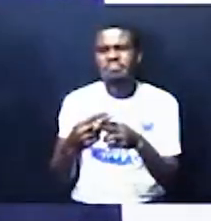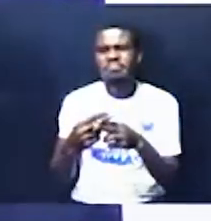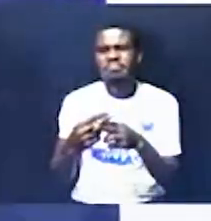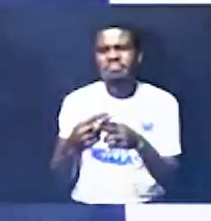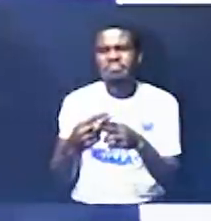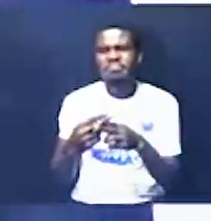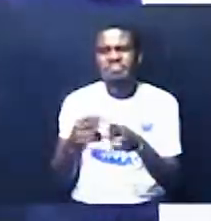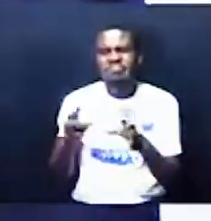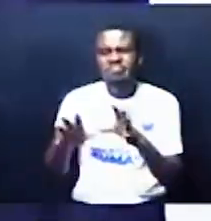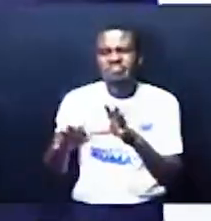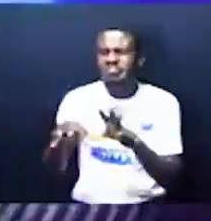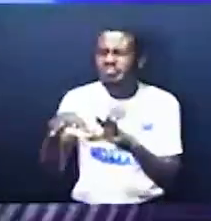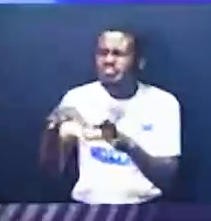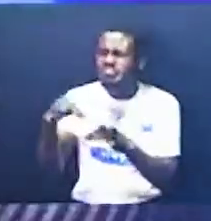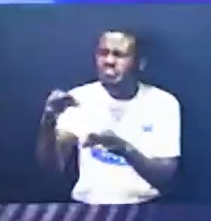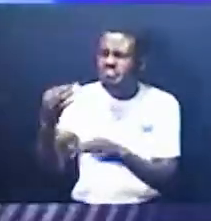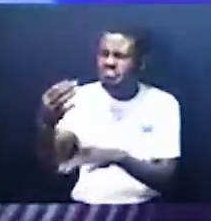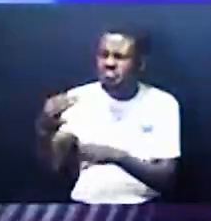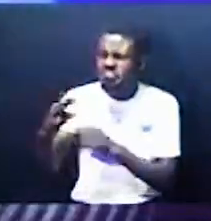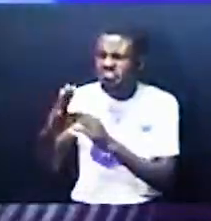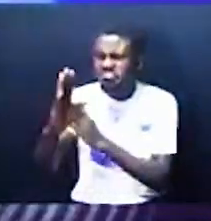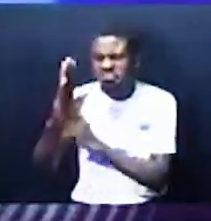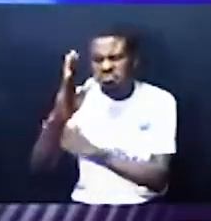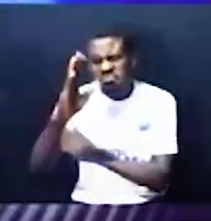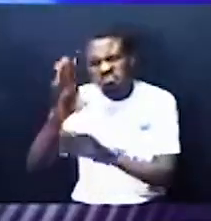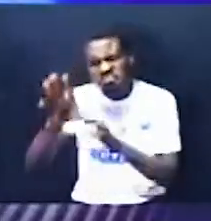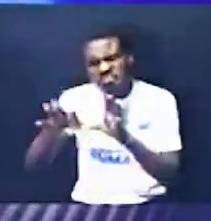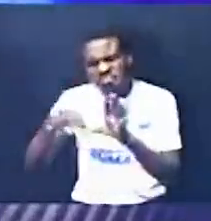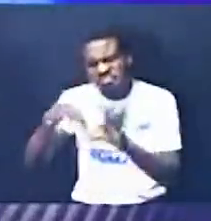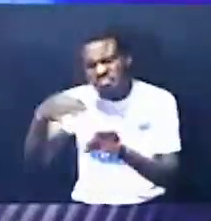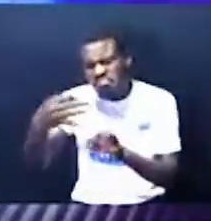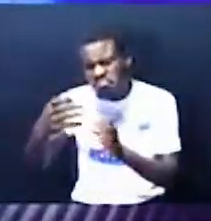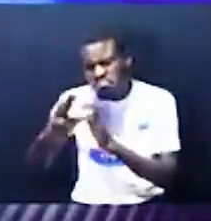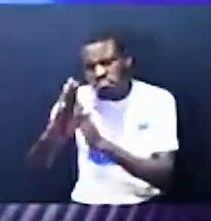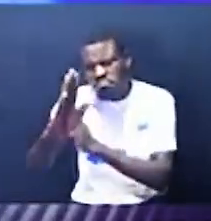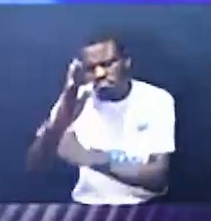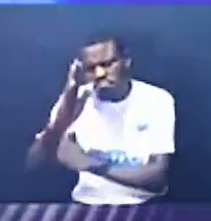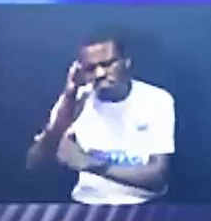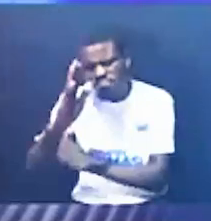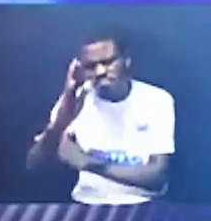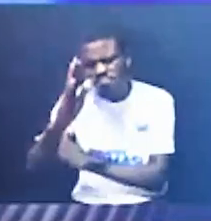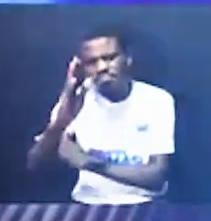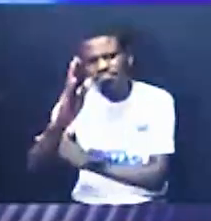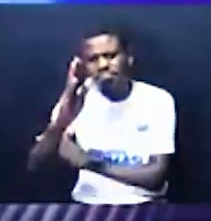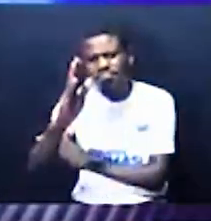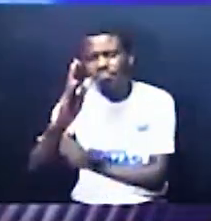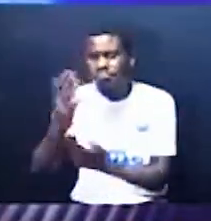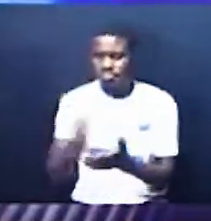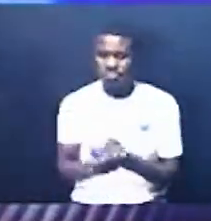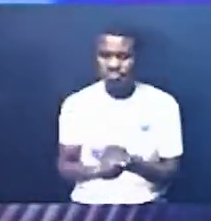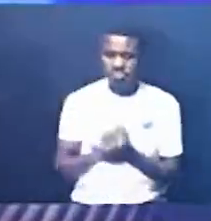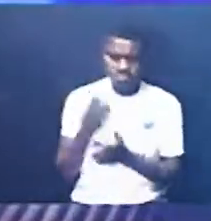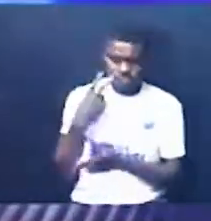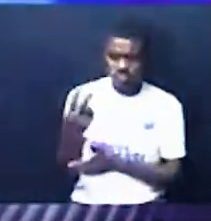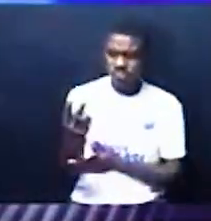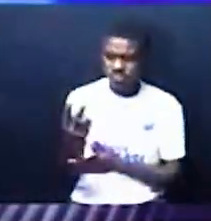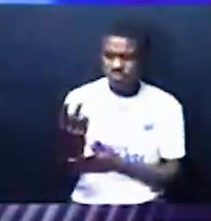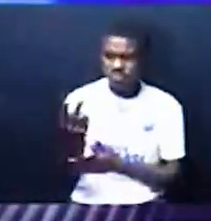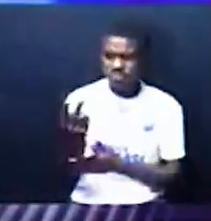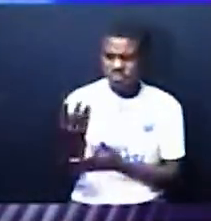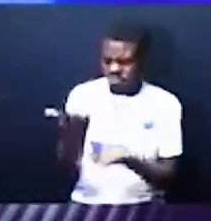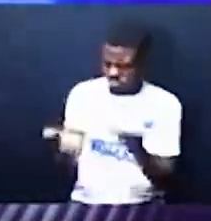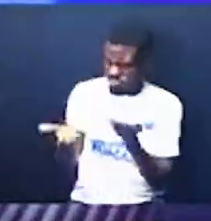Oh, Spirit of God. Oh, Spirit of God. You see,